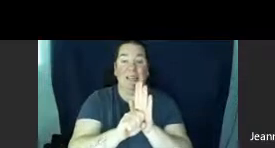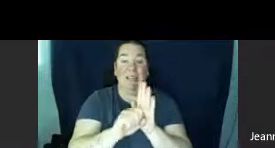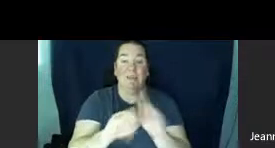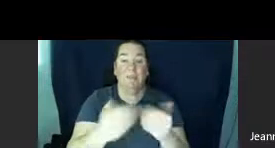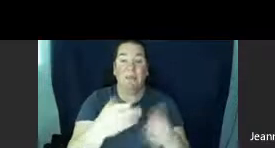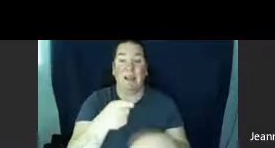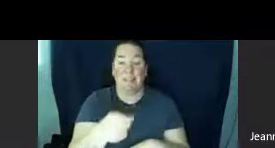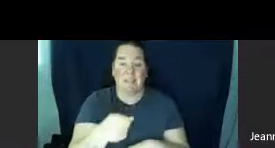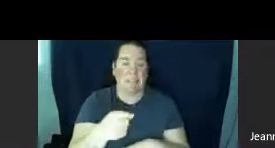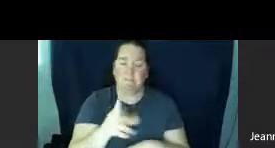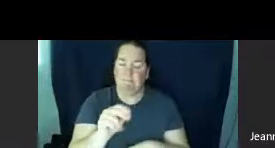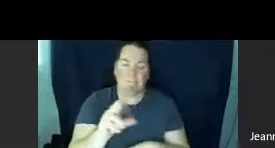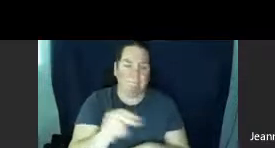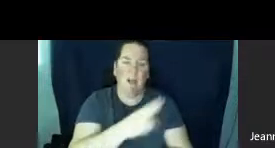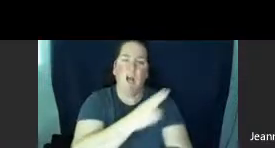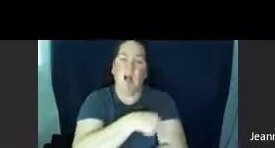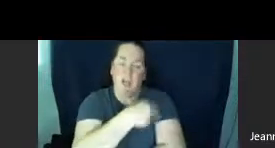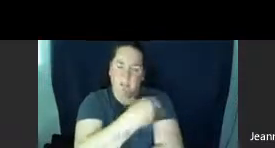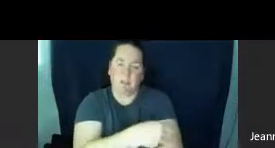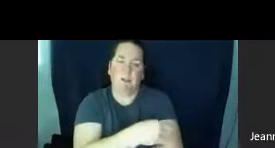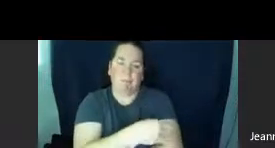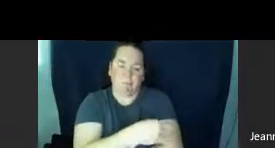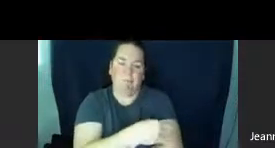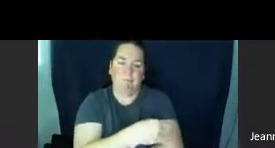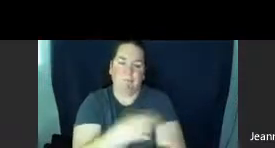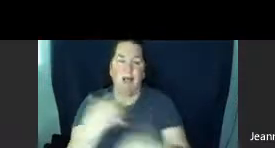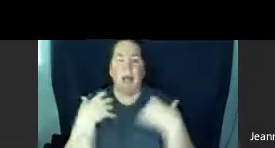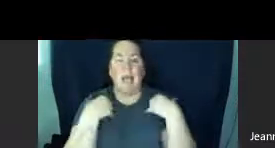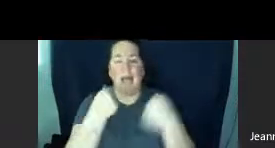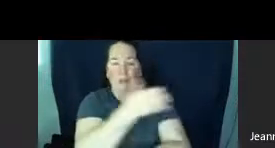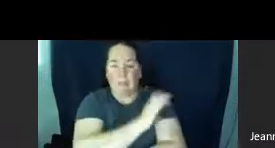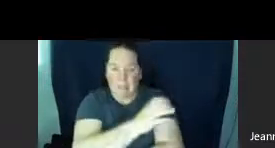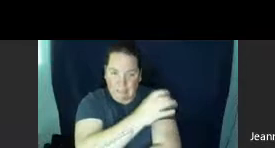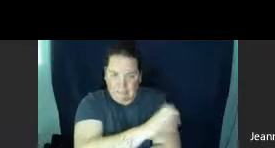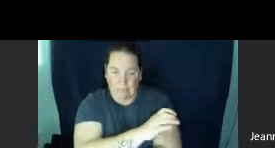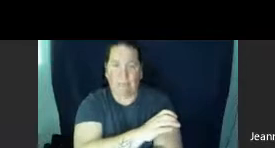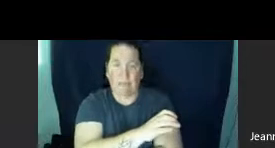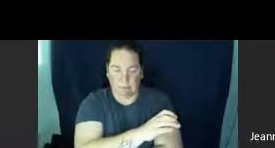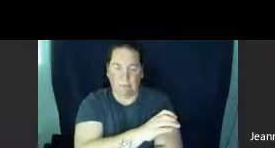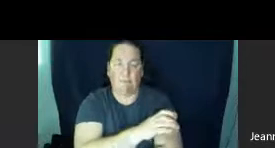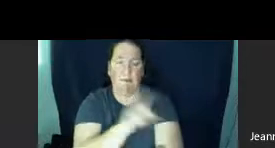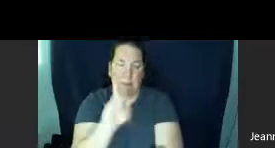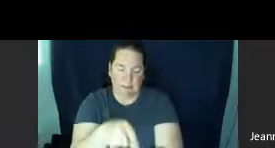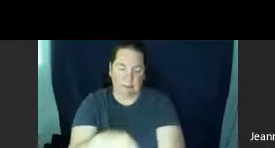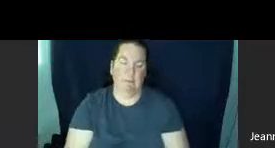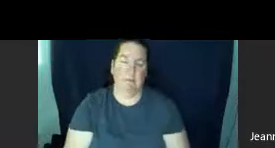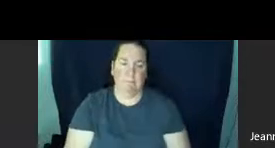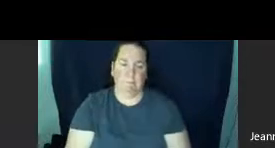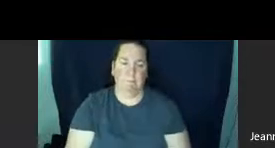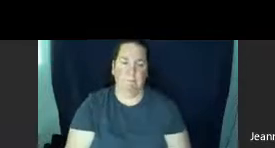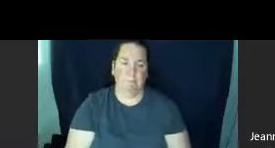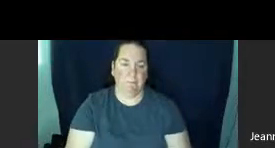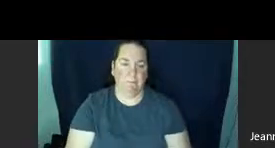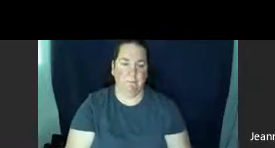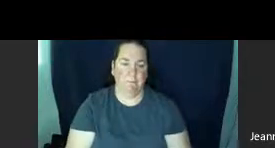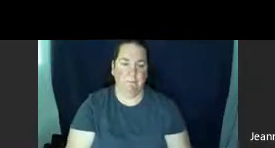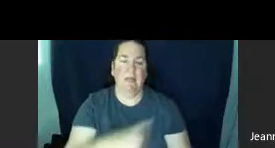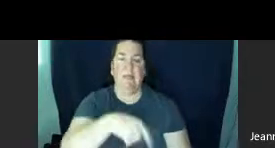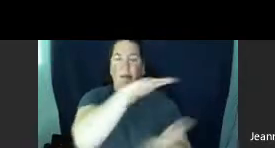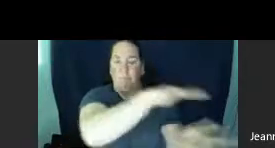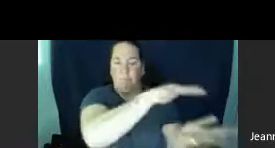so hospitals, or health clinics go through their normal method of procuring it, and there is a